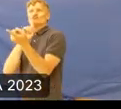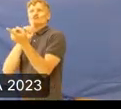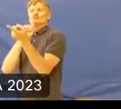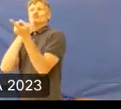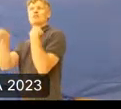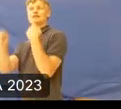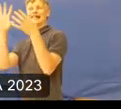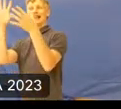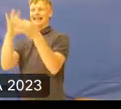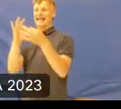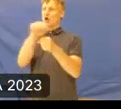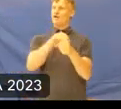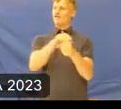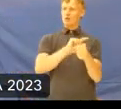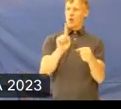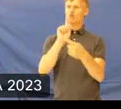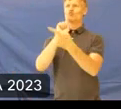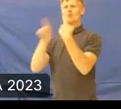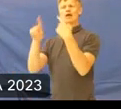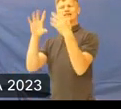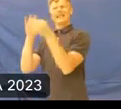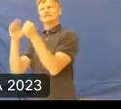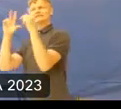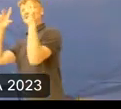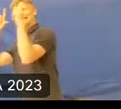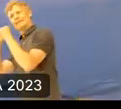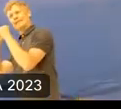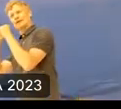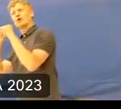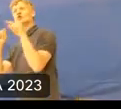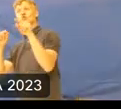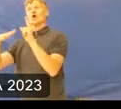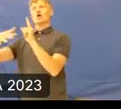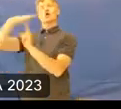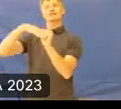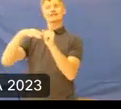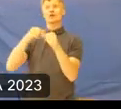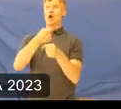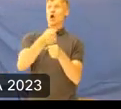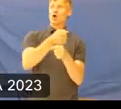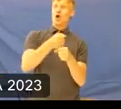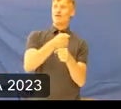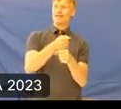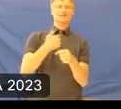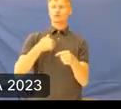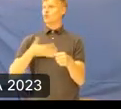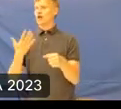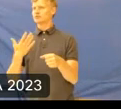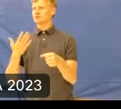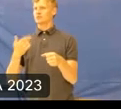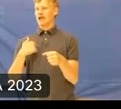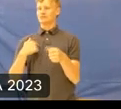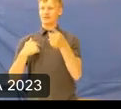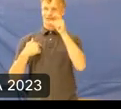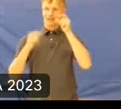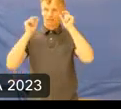In addition, you can exploit the more specific activity that you're engaged in. And we